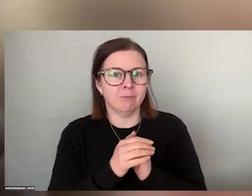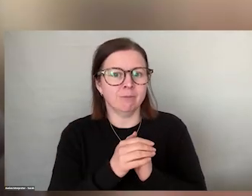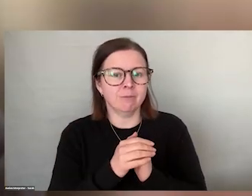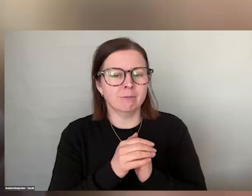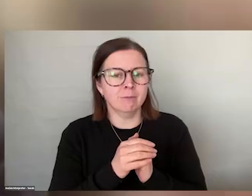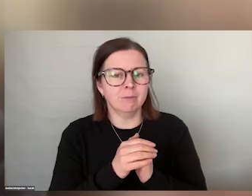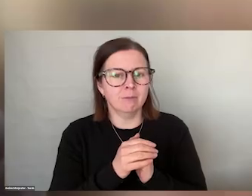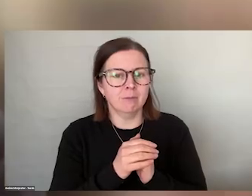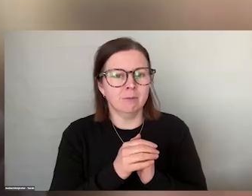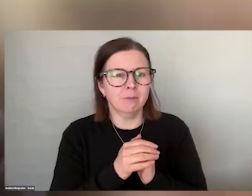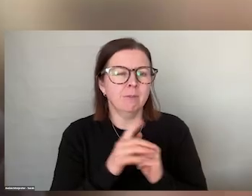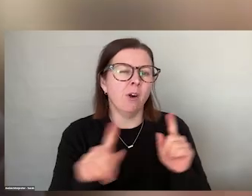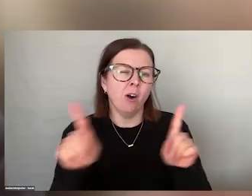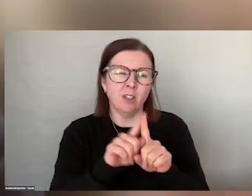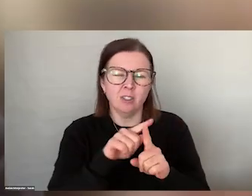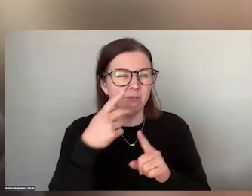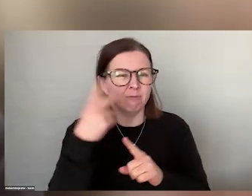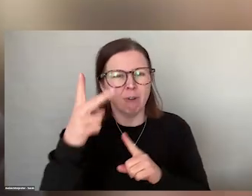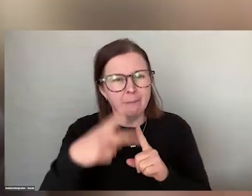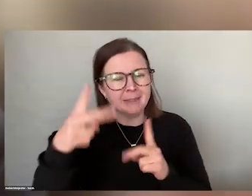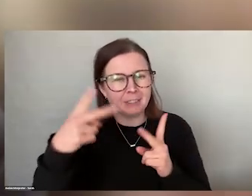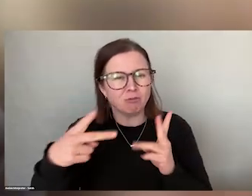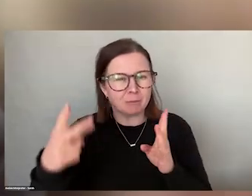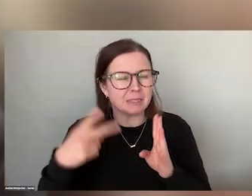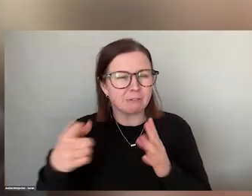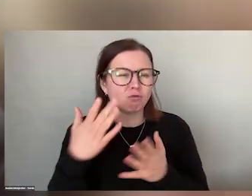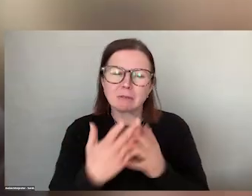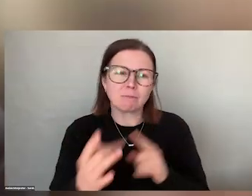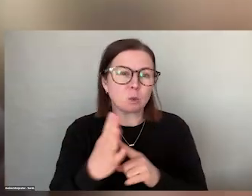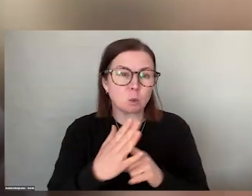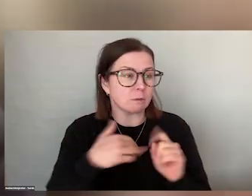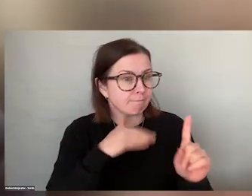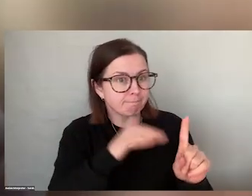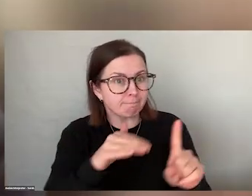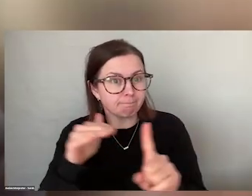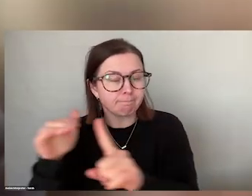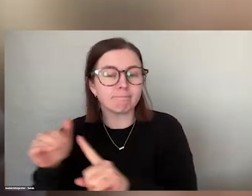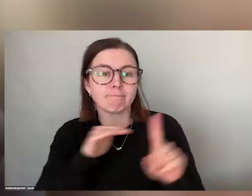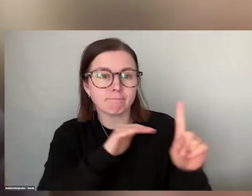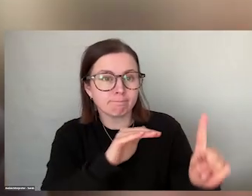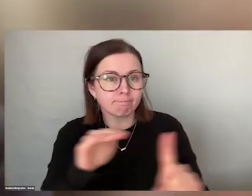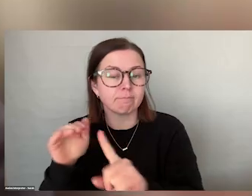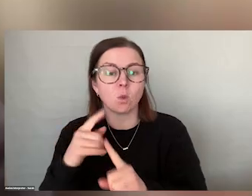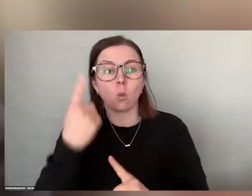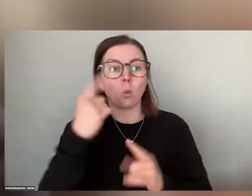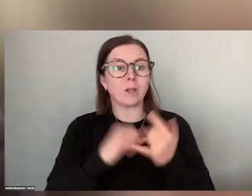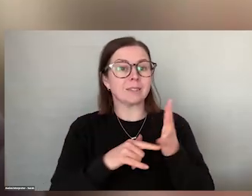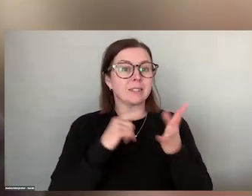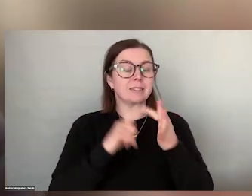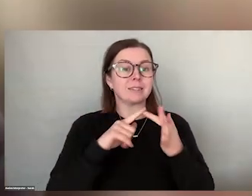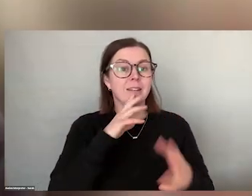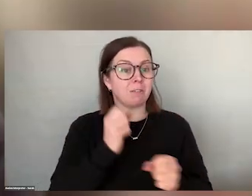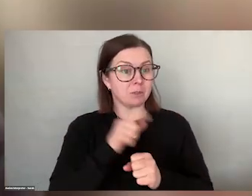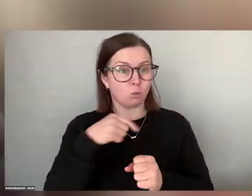just repetition is incredibly important. So with one state government, we have very regular meetings, each of